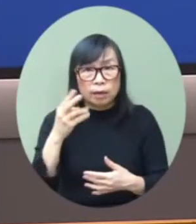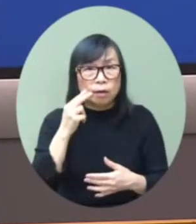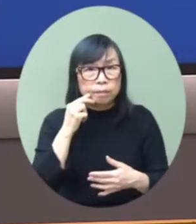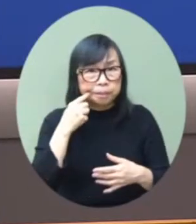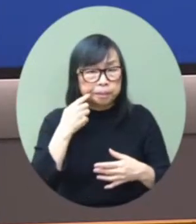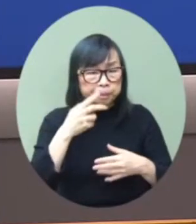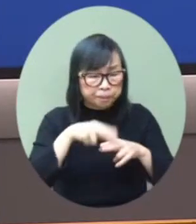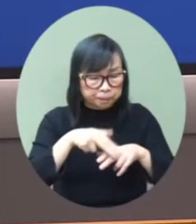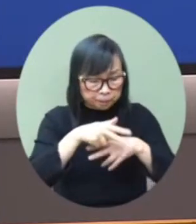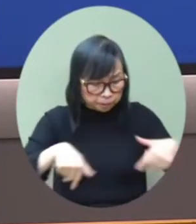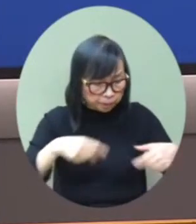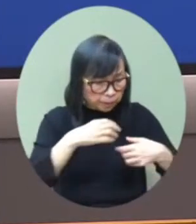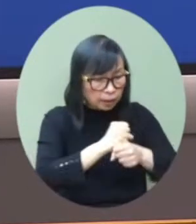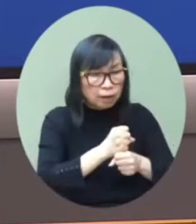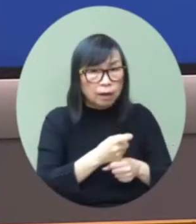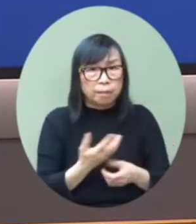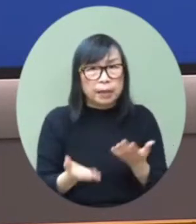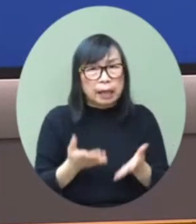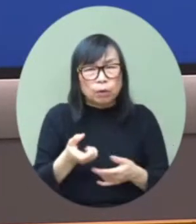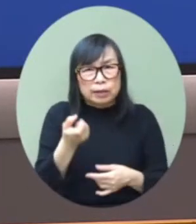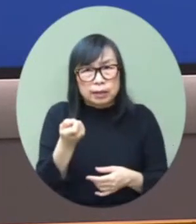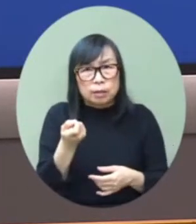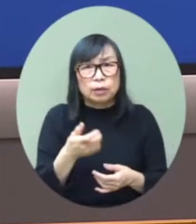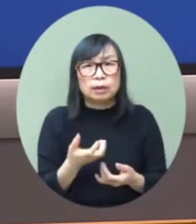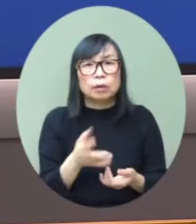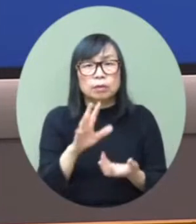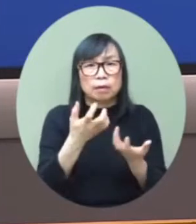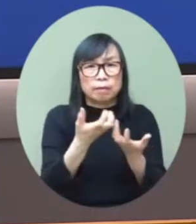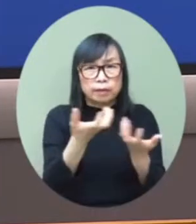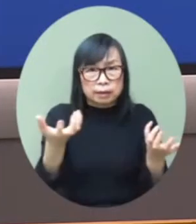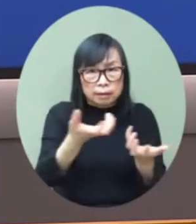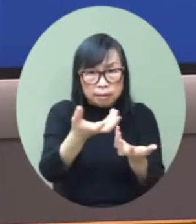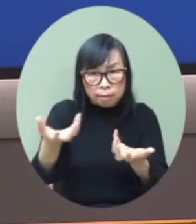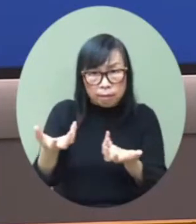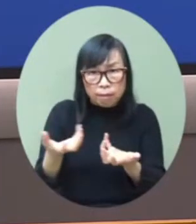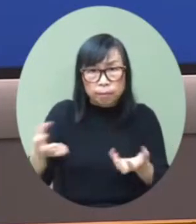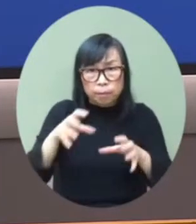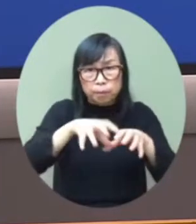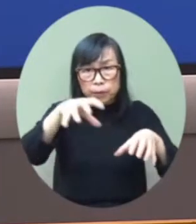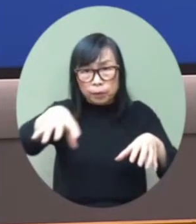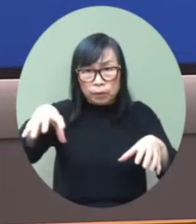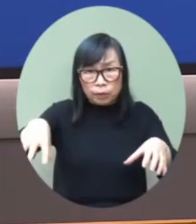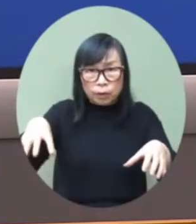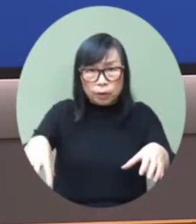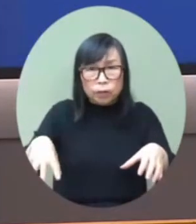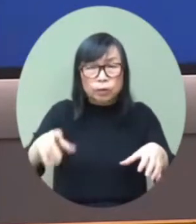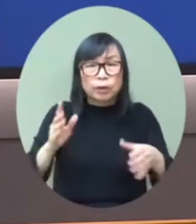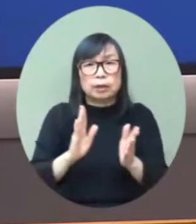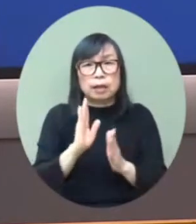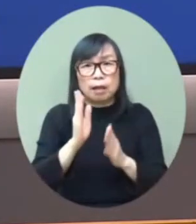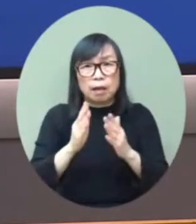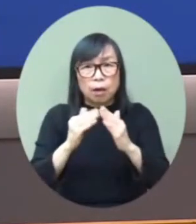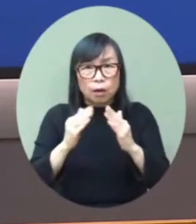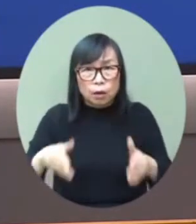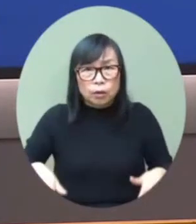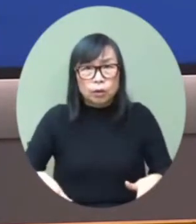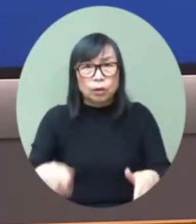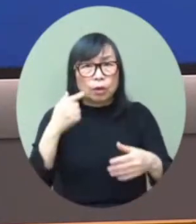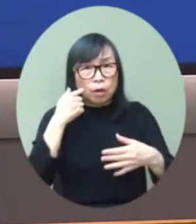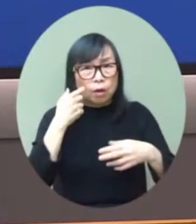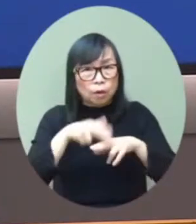4 blocks in Kwong Fuk Estate. It is quite rare. Usually, we scatter the